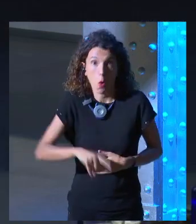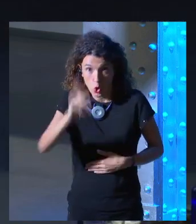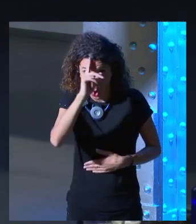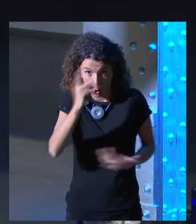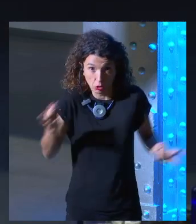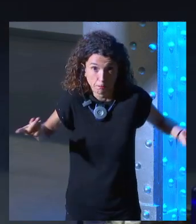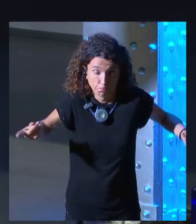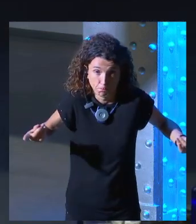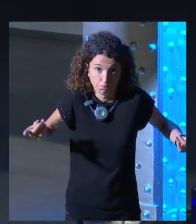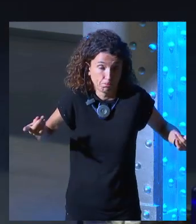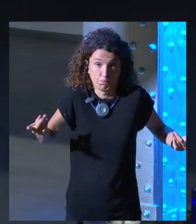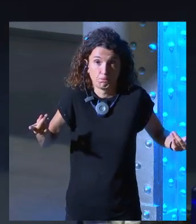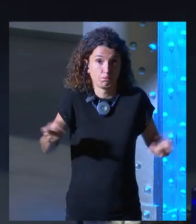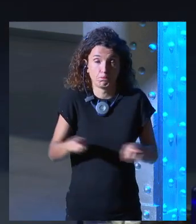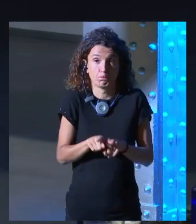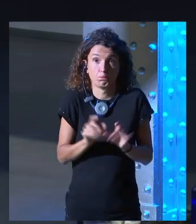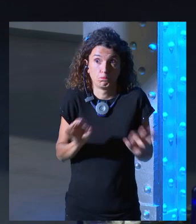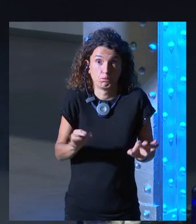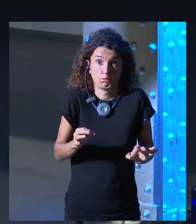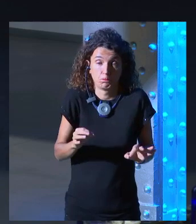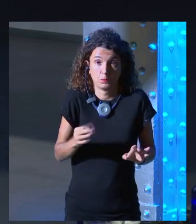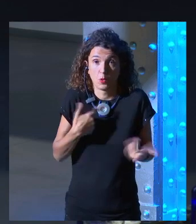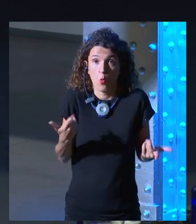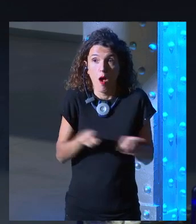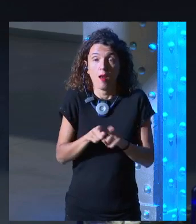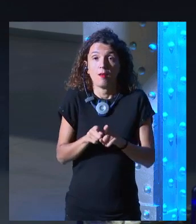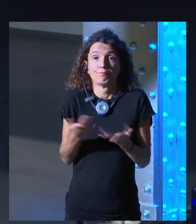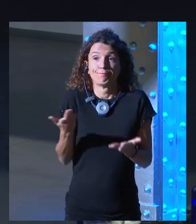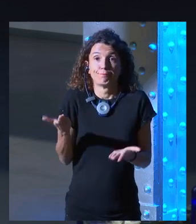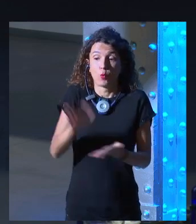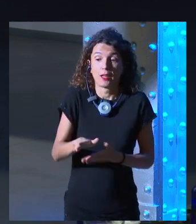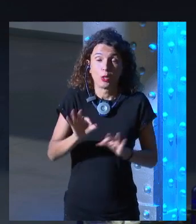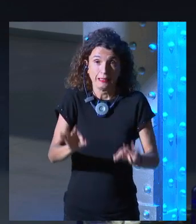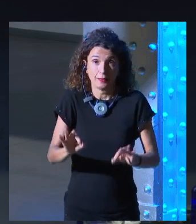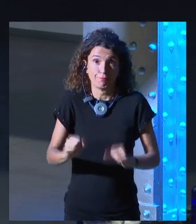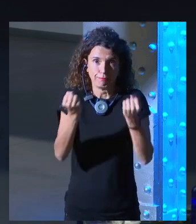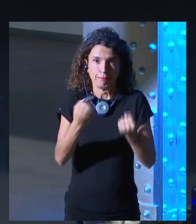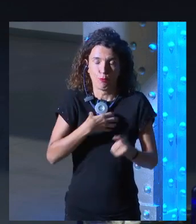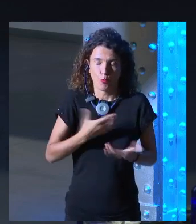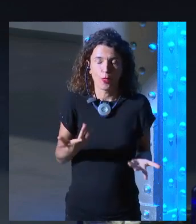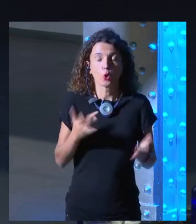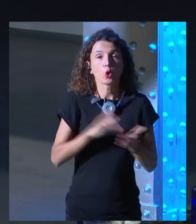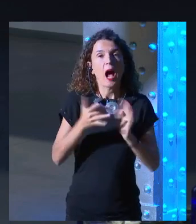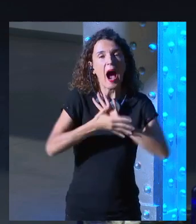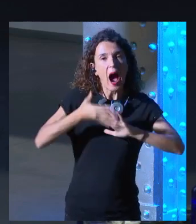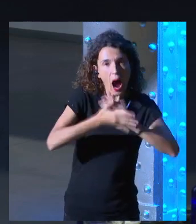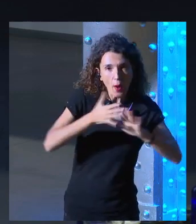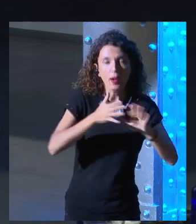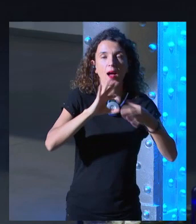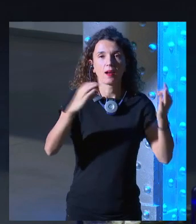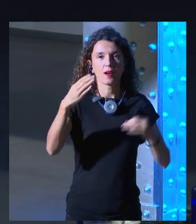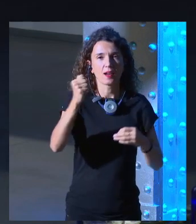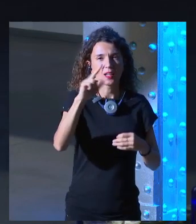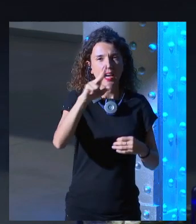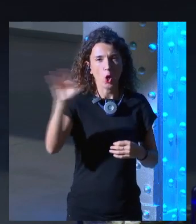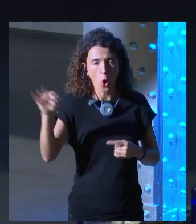that's probable. Creo que ha llegado. Yeah? Creo que ha llegado el momento. I think it has come the time to speak